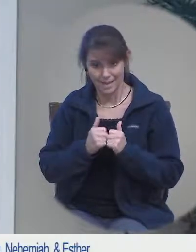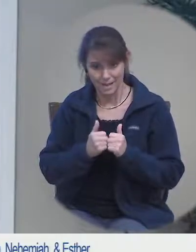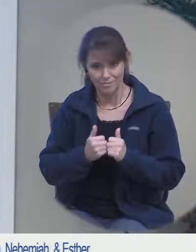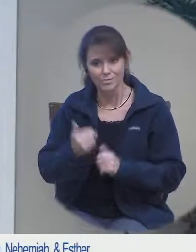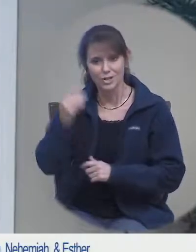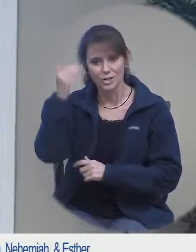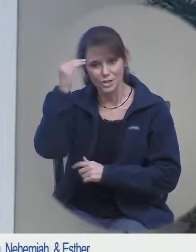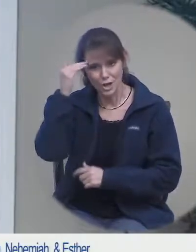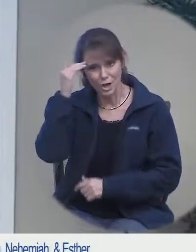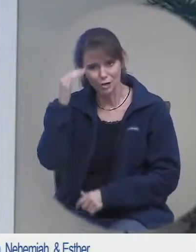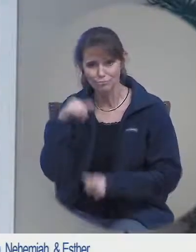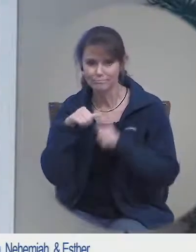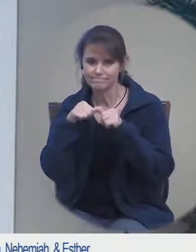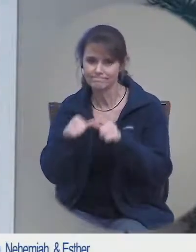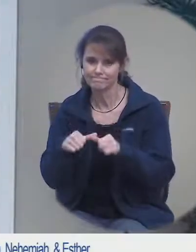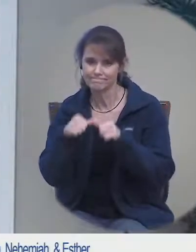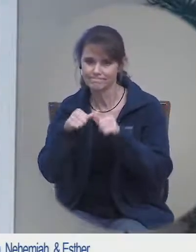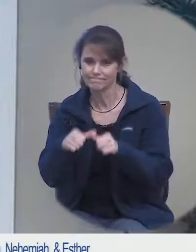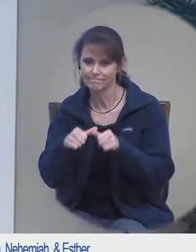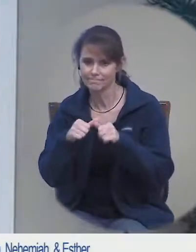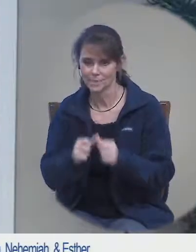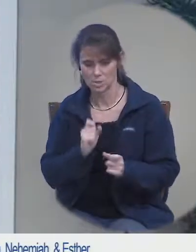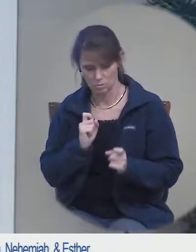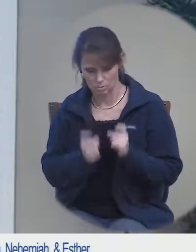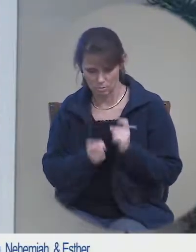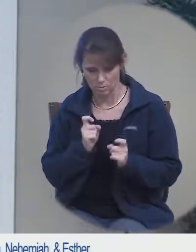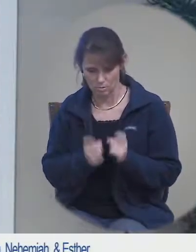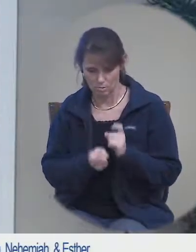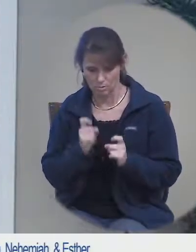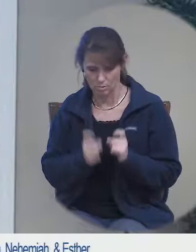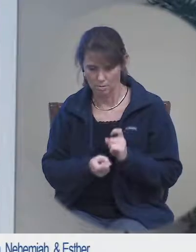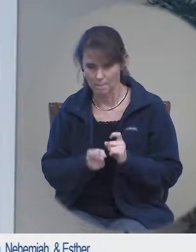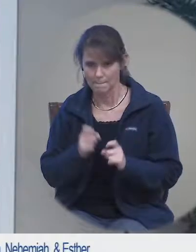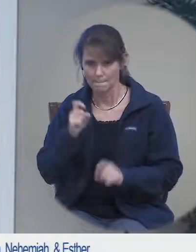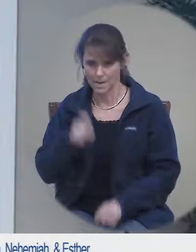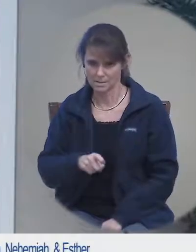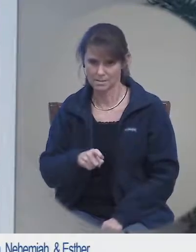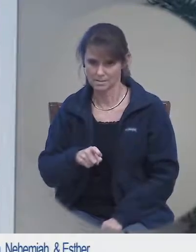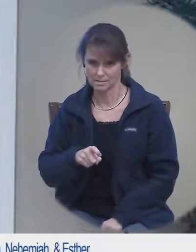reminding ourselves and correcting our behavior and correcting our focus.